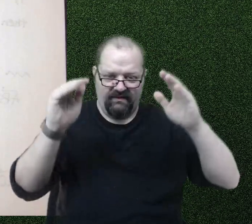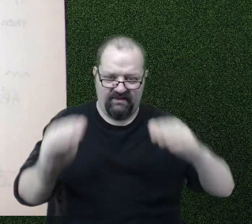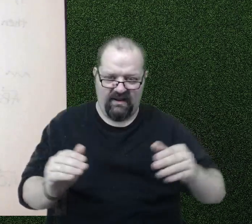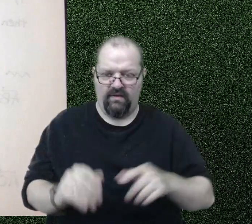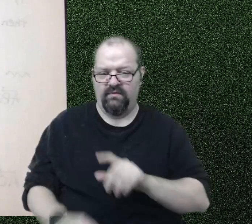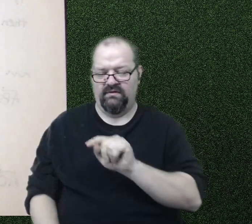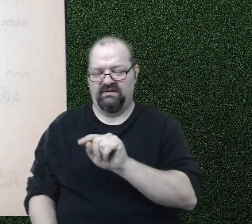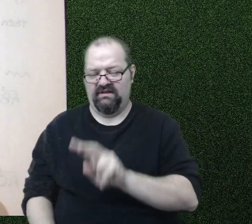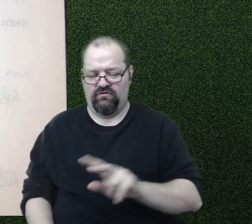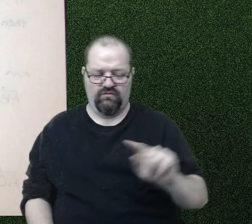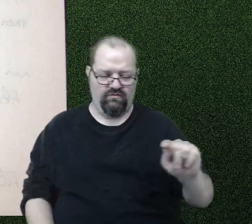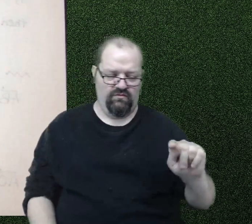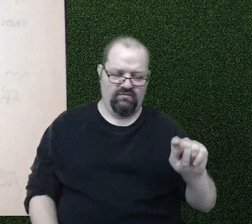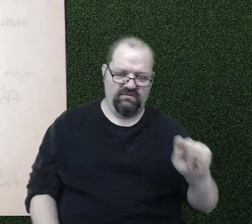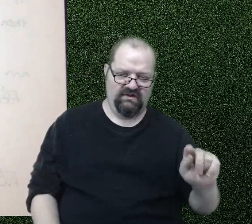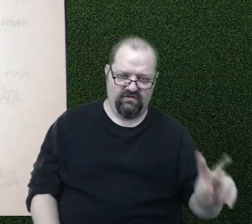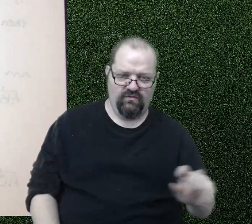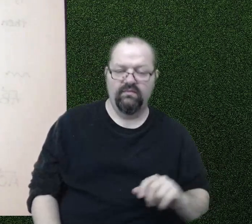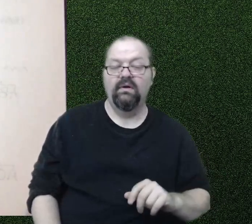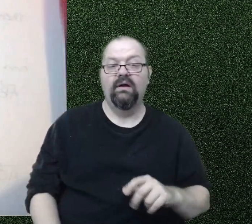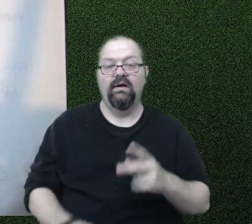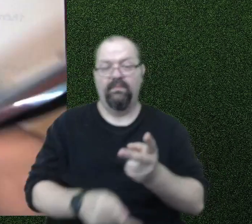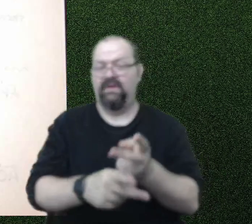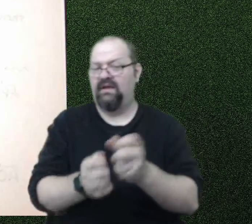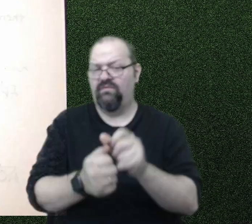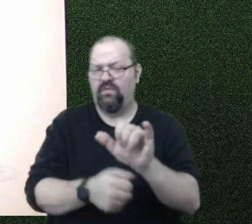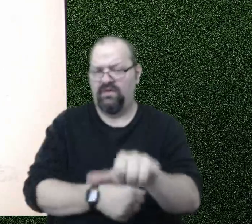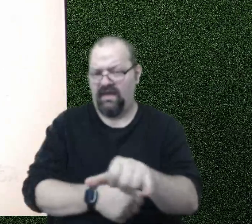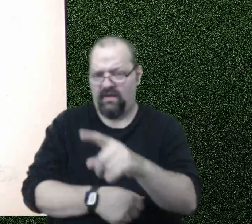Magnitude times sine over here. Be careful on this one though.